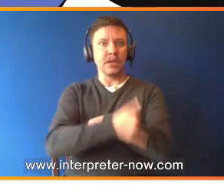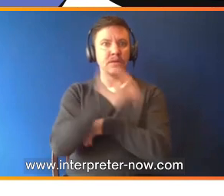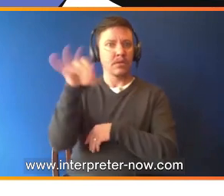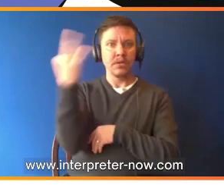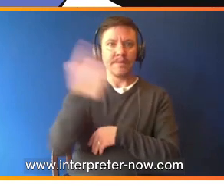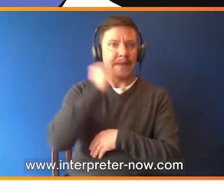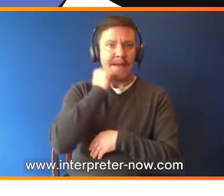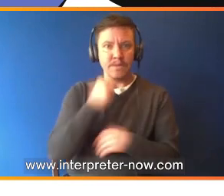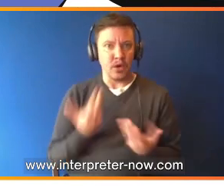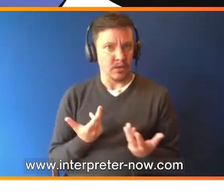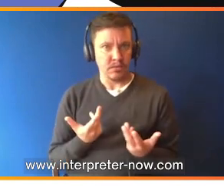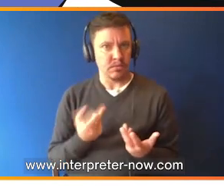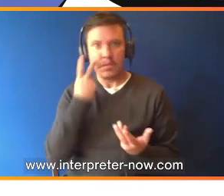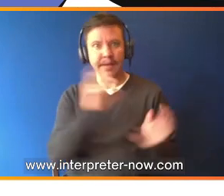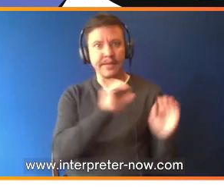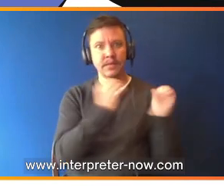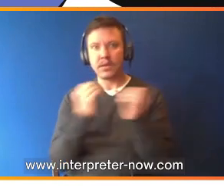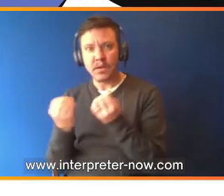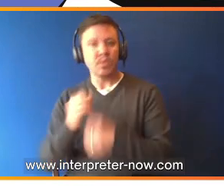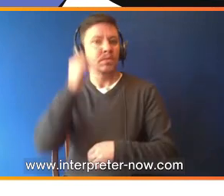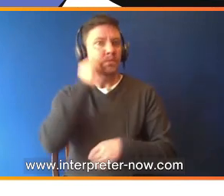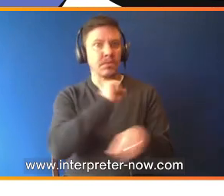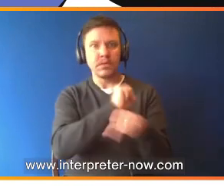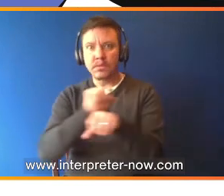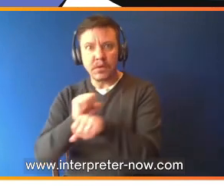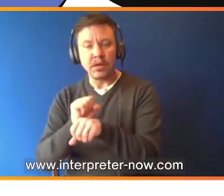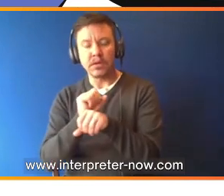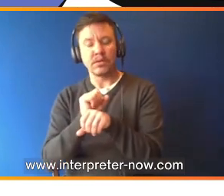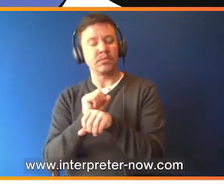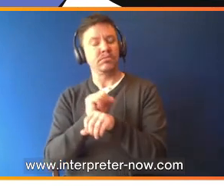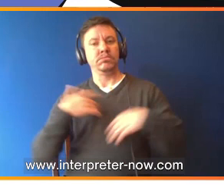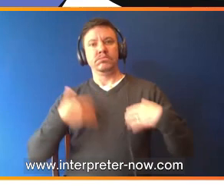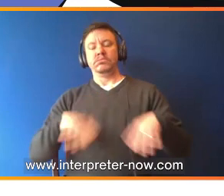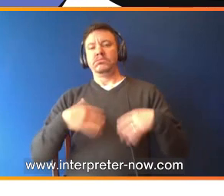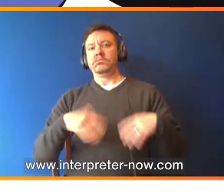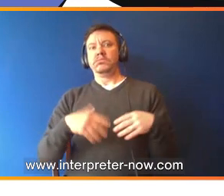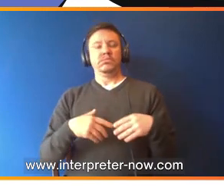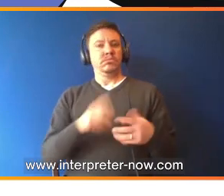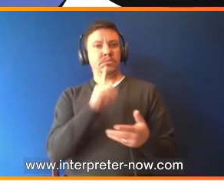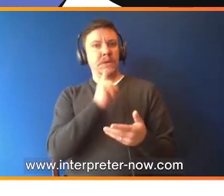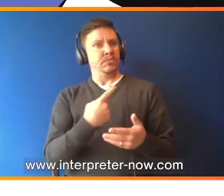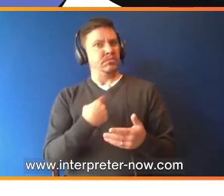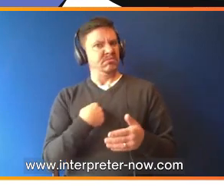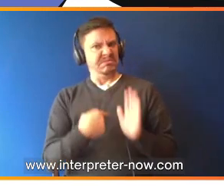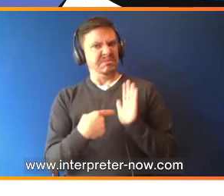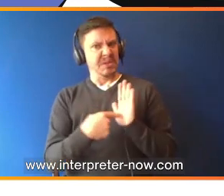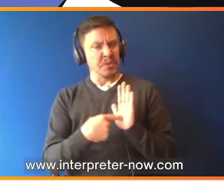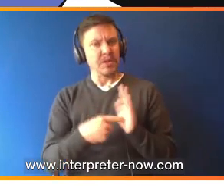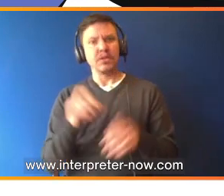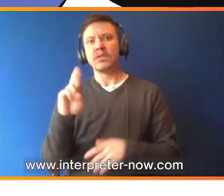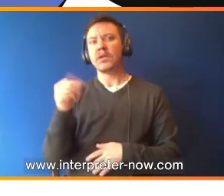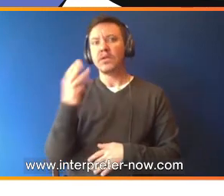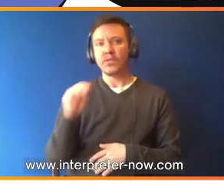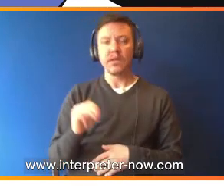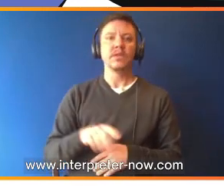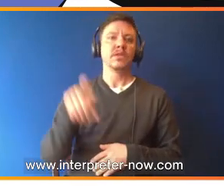sexual orientation, etc. So to me, like the fact that I've personally experienced this, I see it show up day to day with the organizations